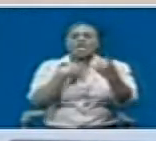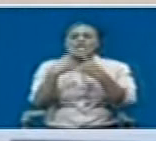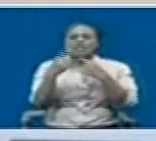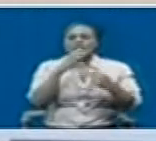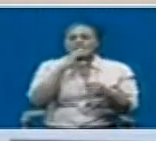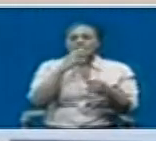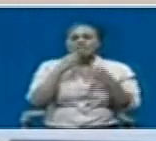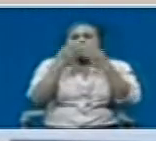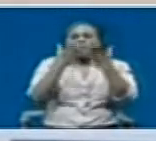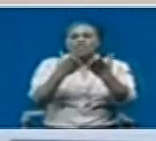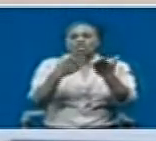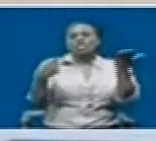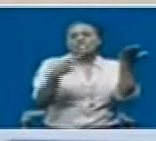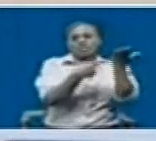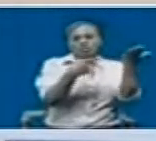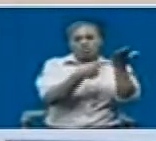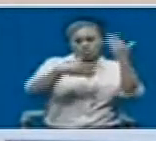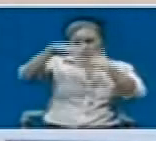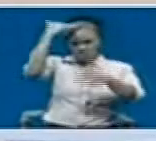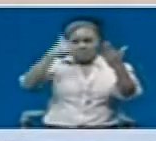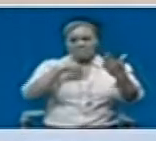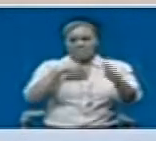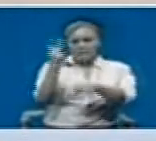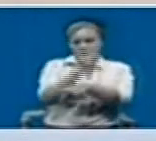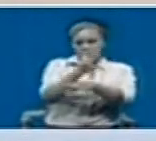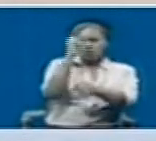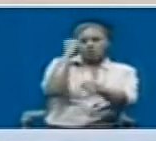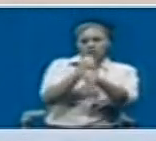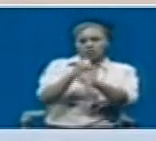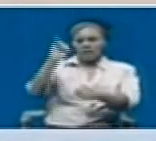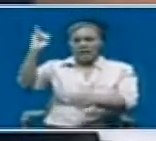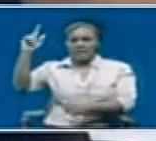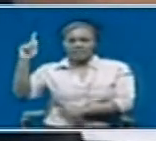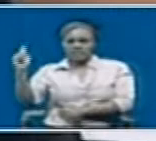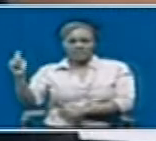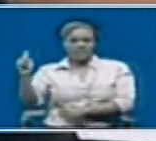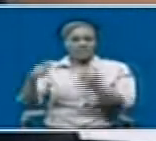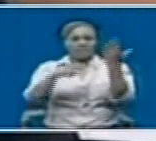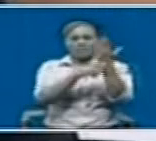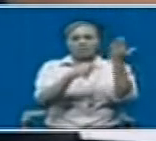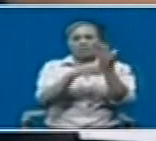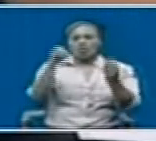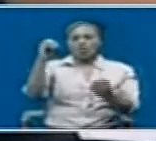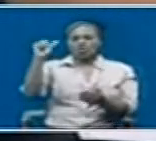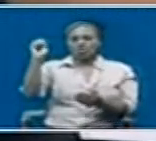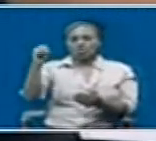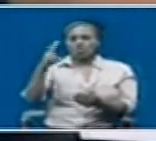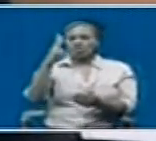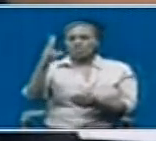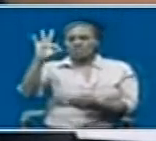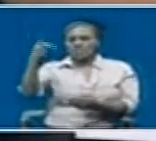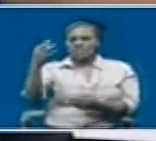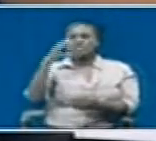cybercrime at university. I'm looking for a job in the IT sector. My name is Osodo Bonke. I'm 23 years